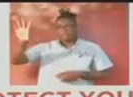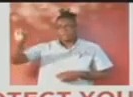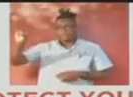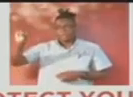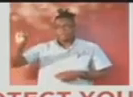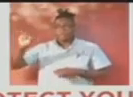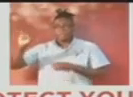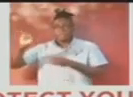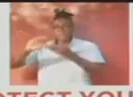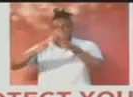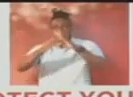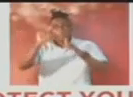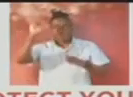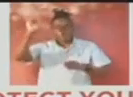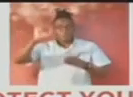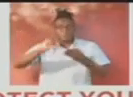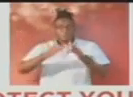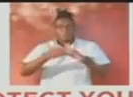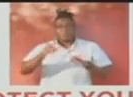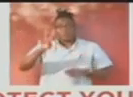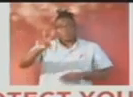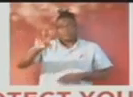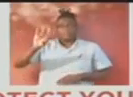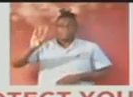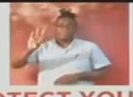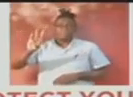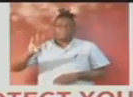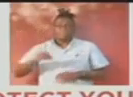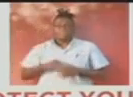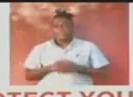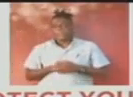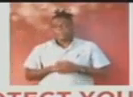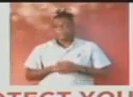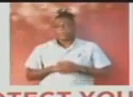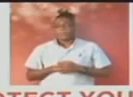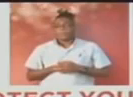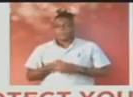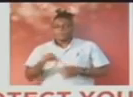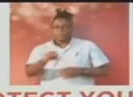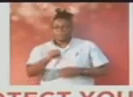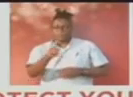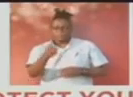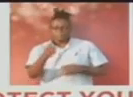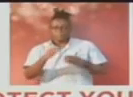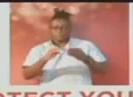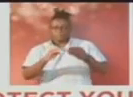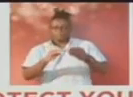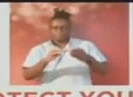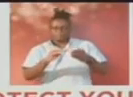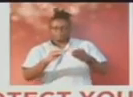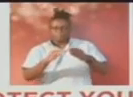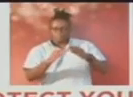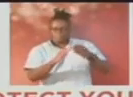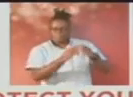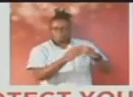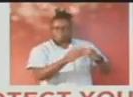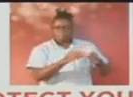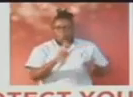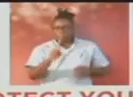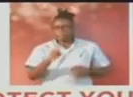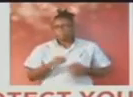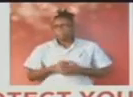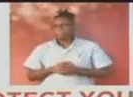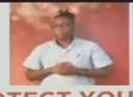Hospital at Fort King George, 27. And the Scarborough Regional Facility at Signal Hill, 1. At